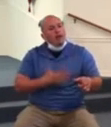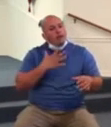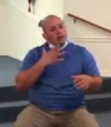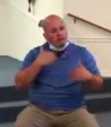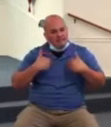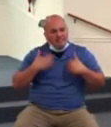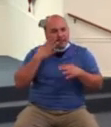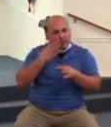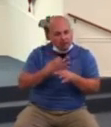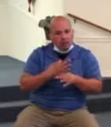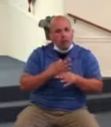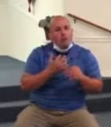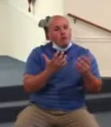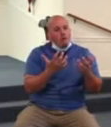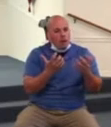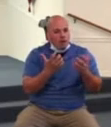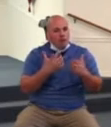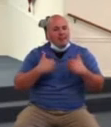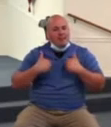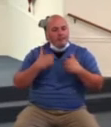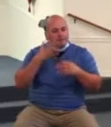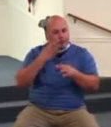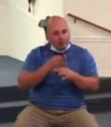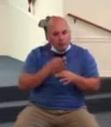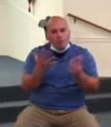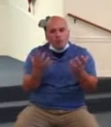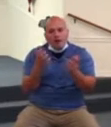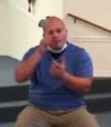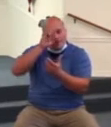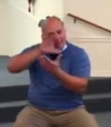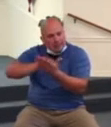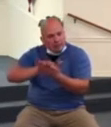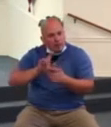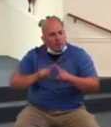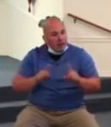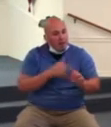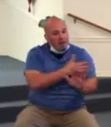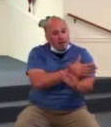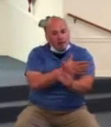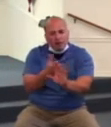get eternal life, but not far enough to do it.